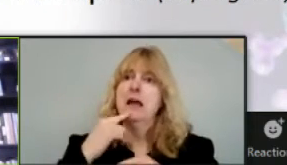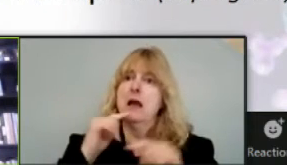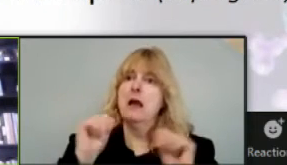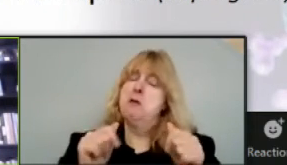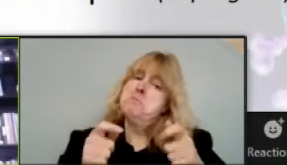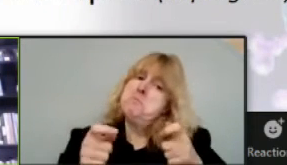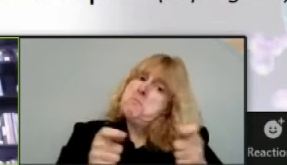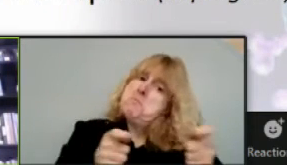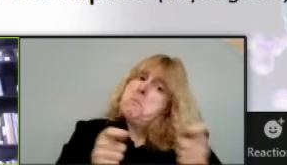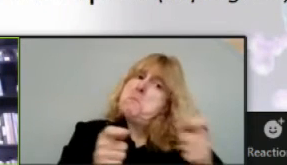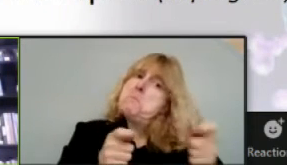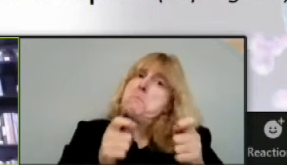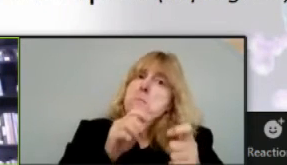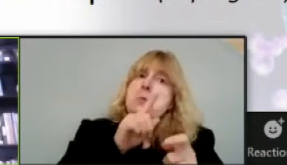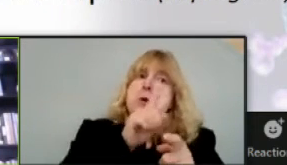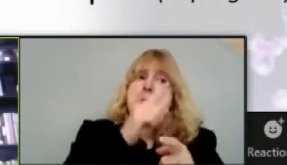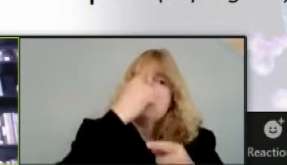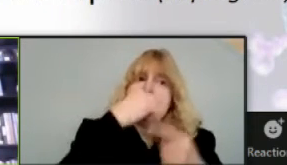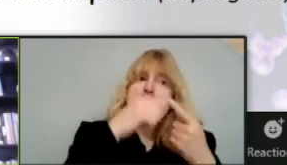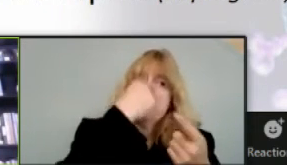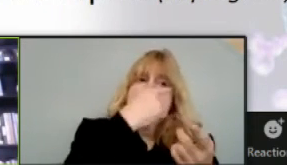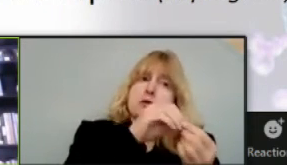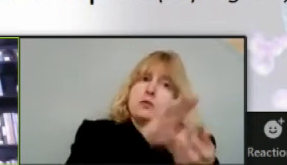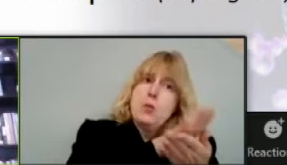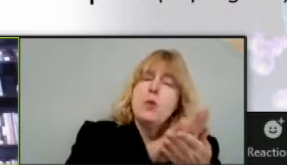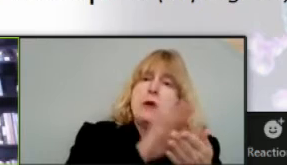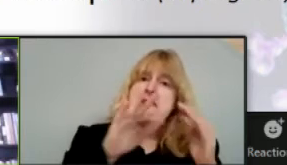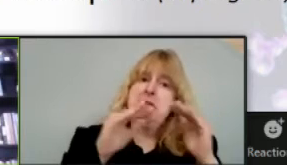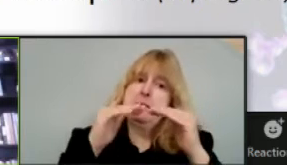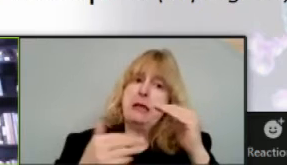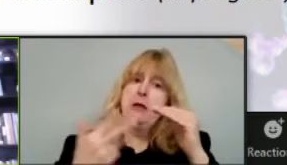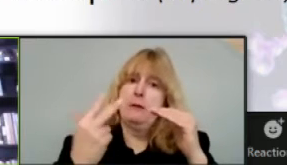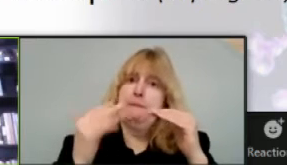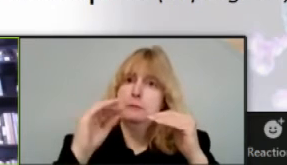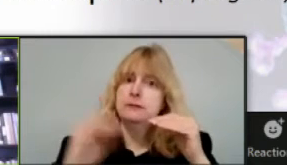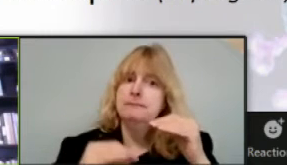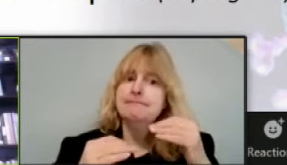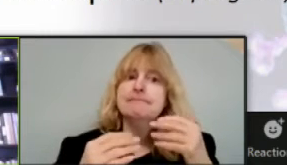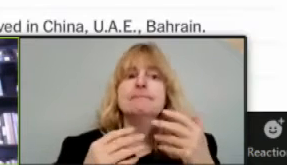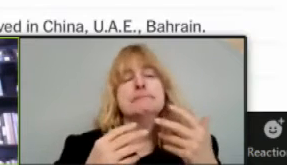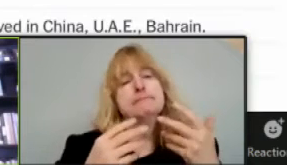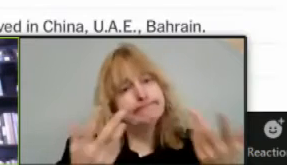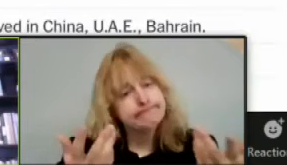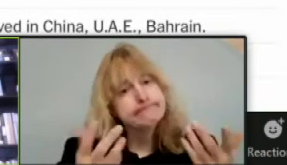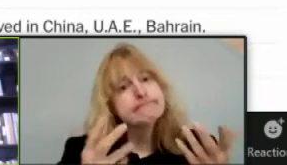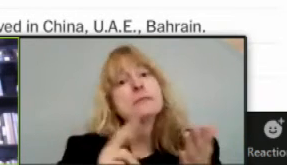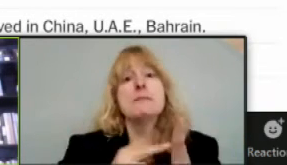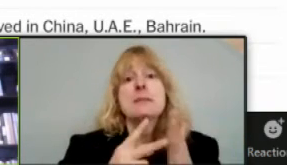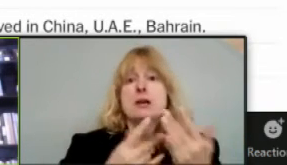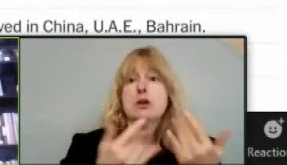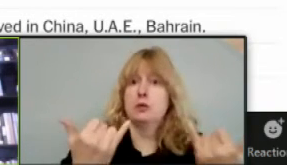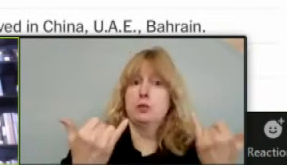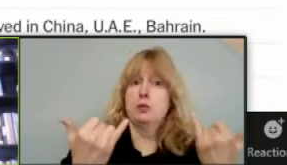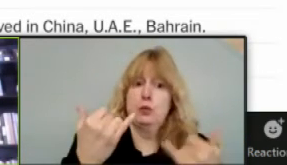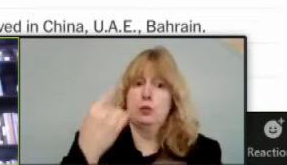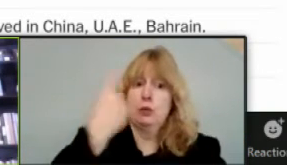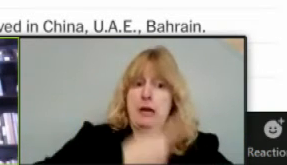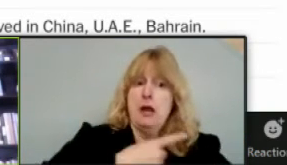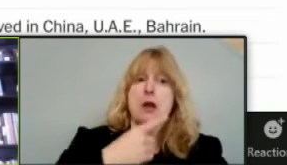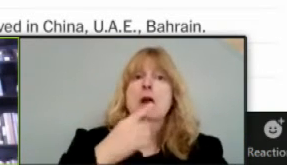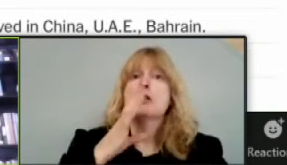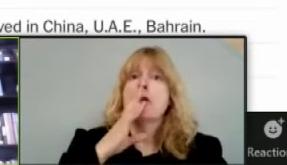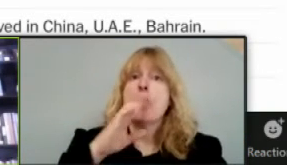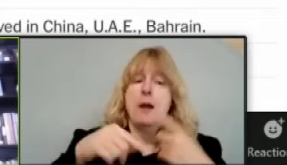physical preventions that we know about. And so what we're here today to do is talk about vaccines. There are